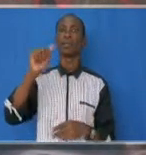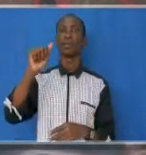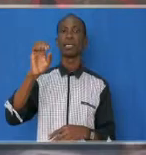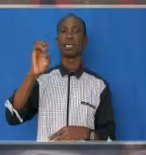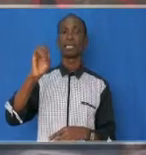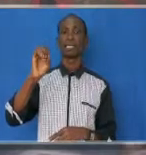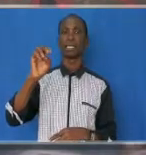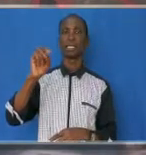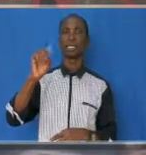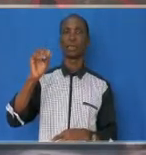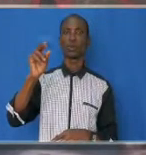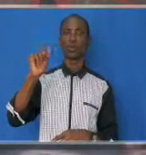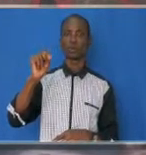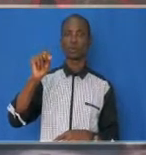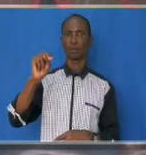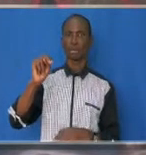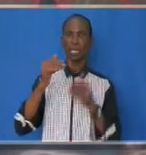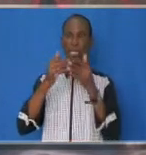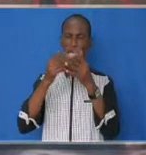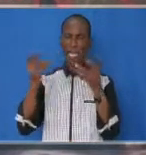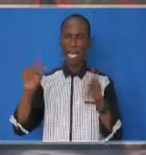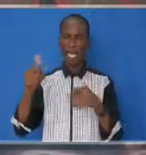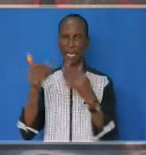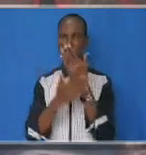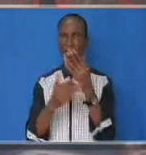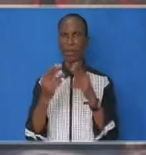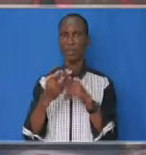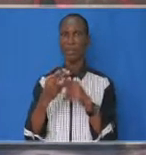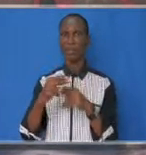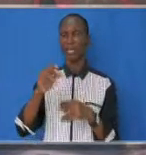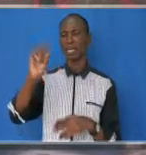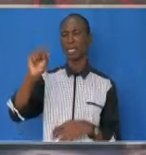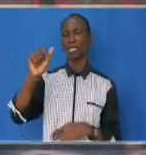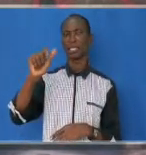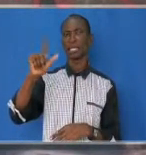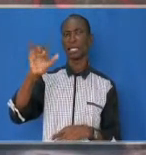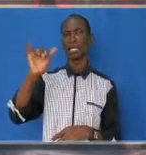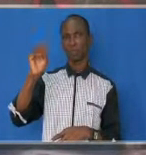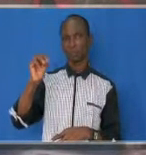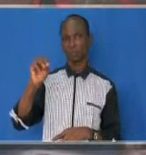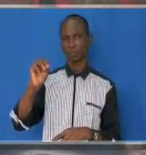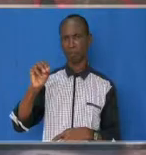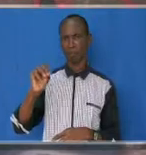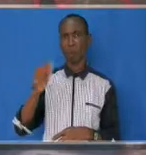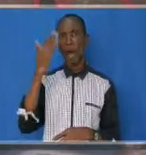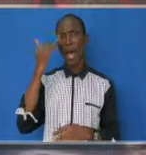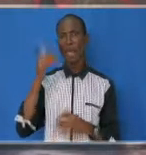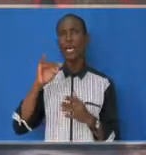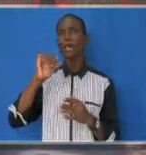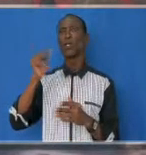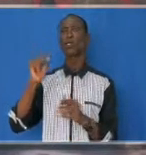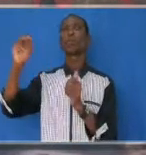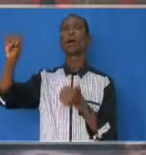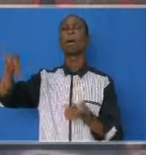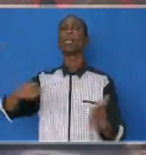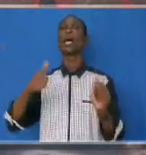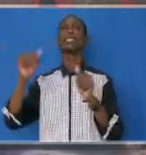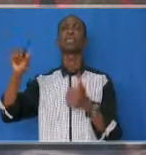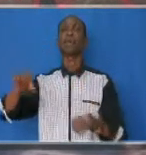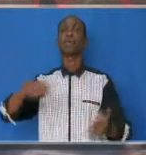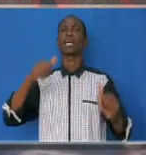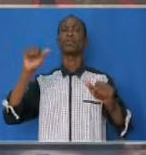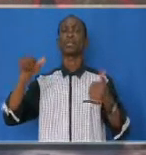word baptism. From the original Greek, it means to dip. It means